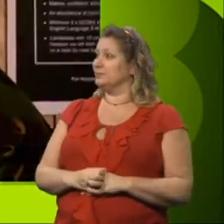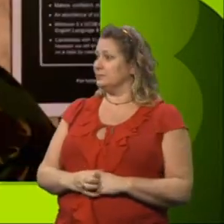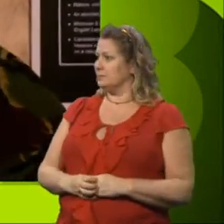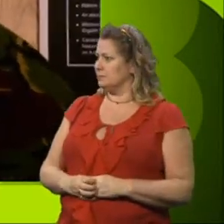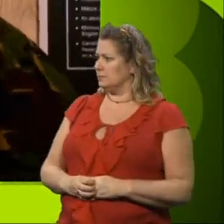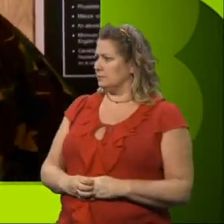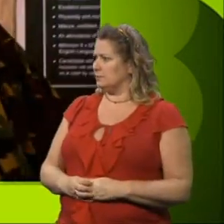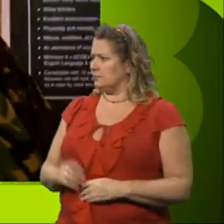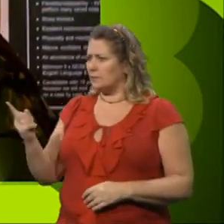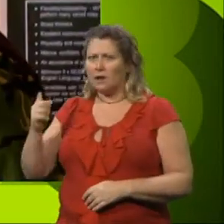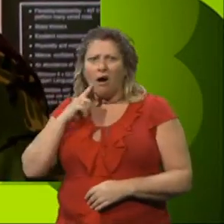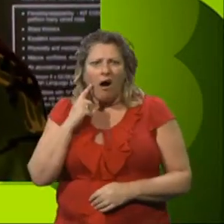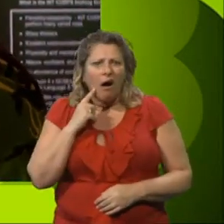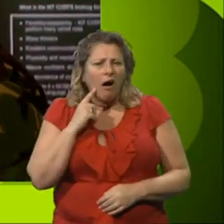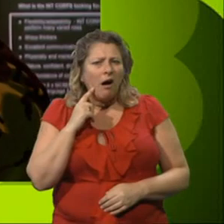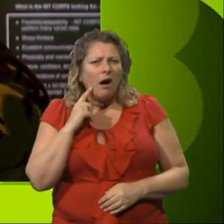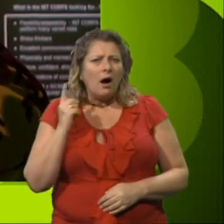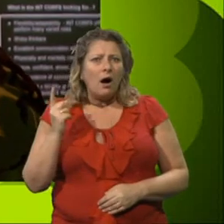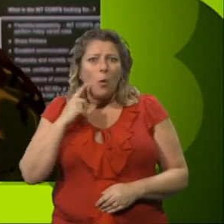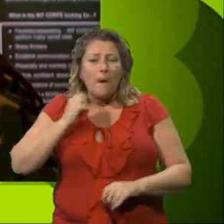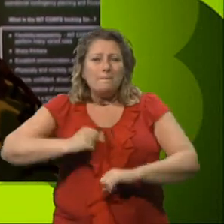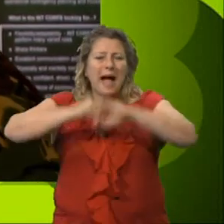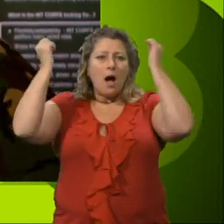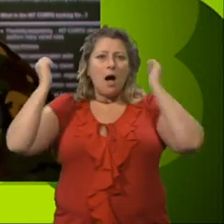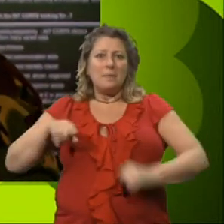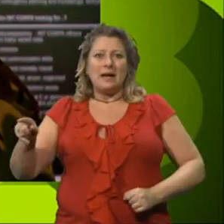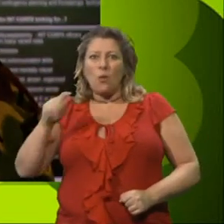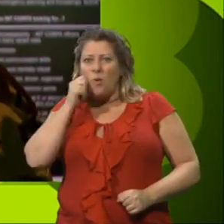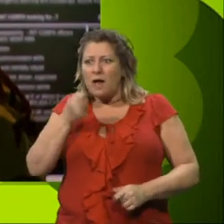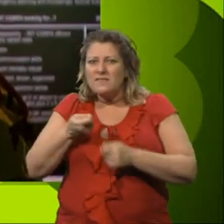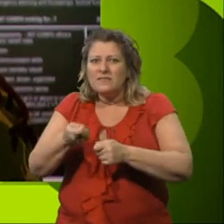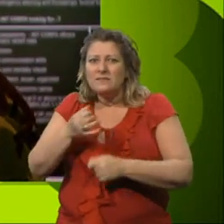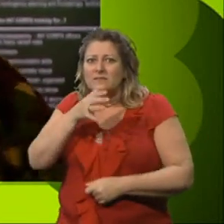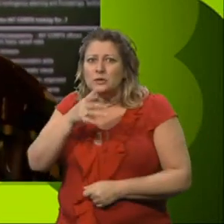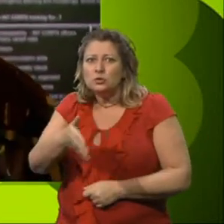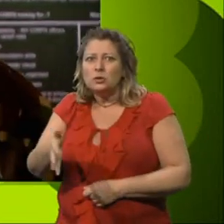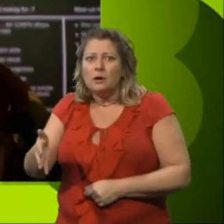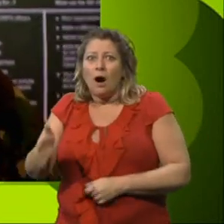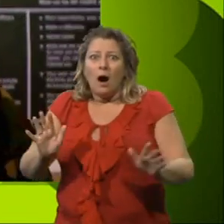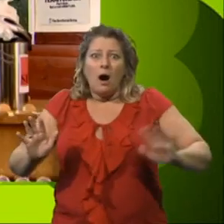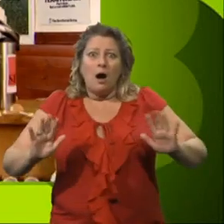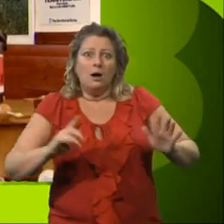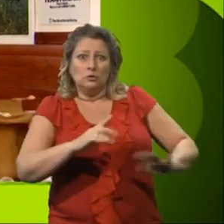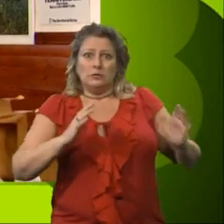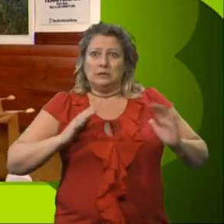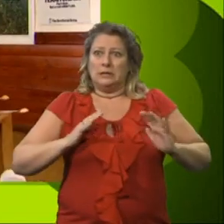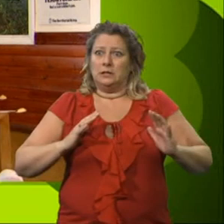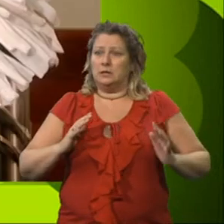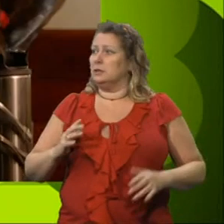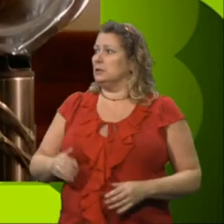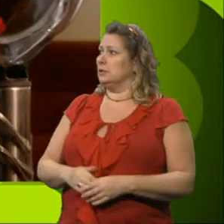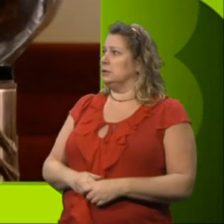Yeah. What? He said there's going to be a bang and the Colonel's going to be feeding the fishes. We have to act now. Are you ready?